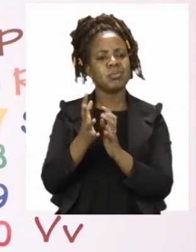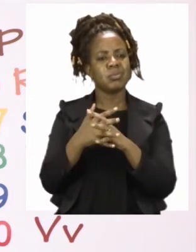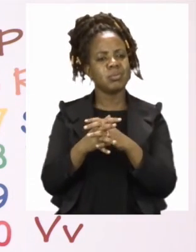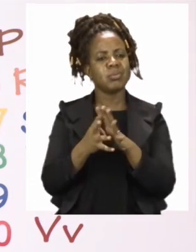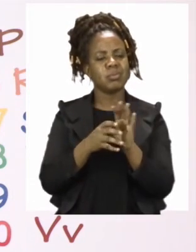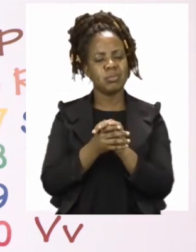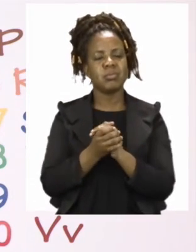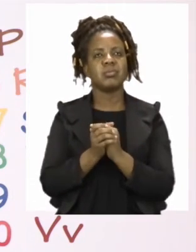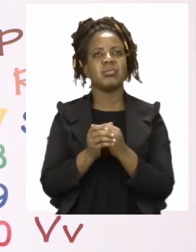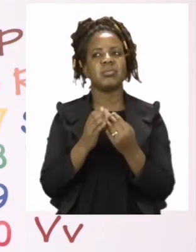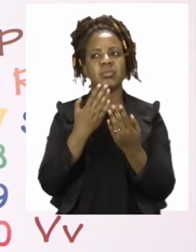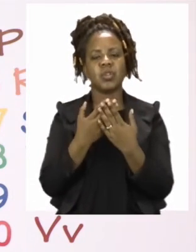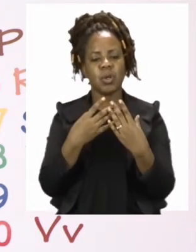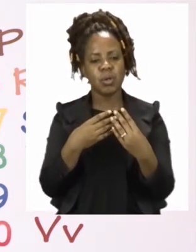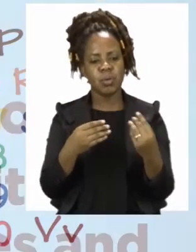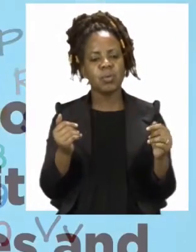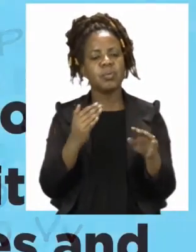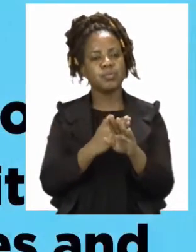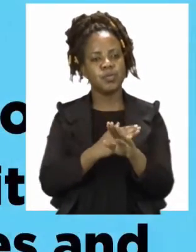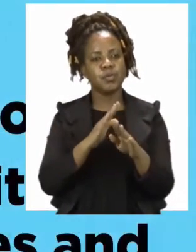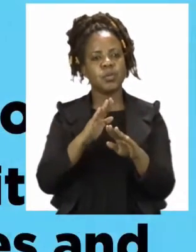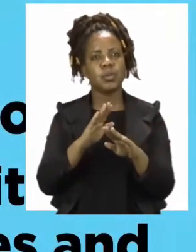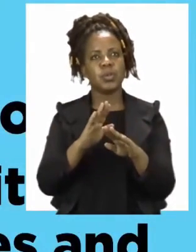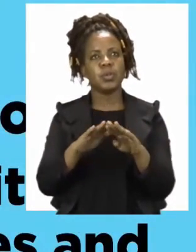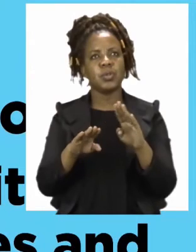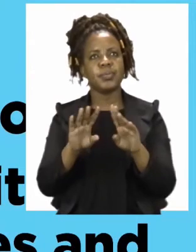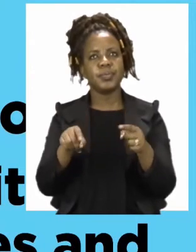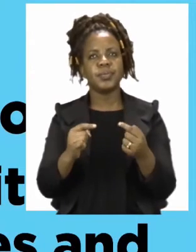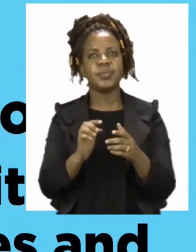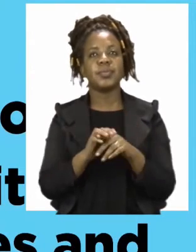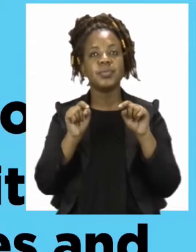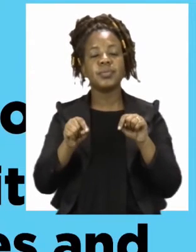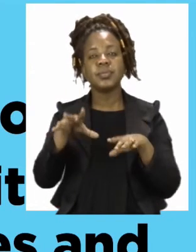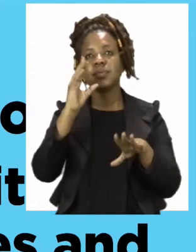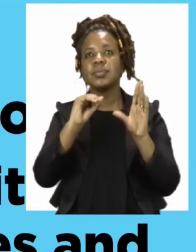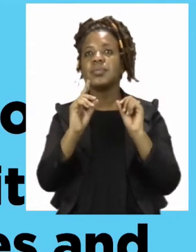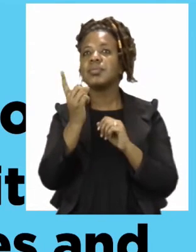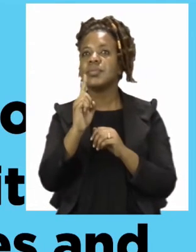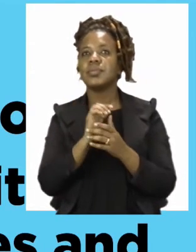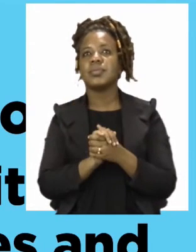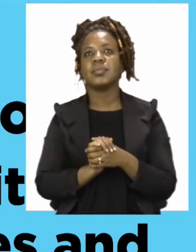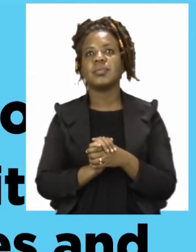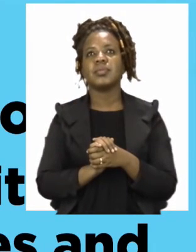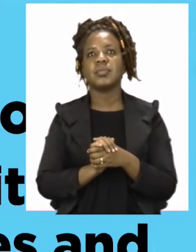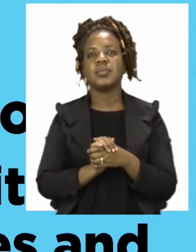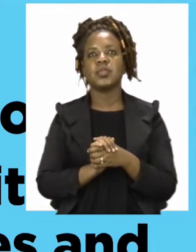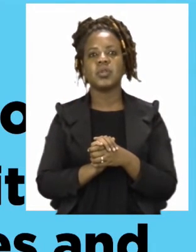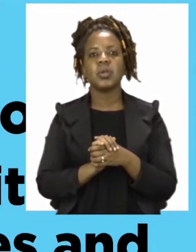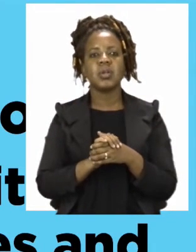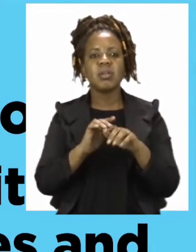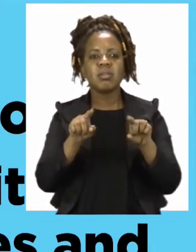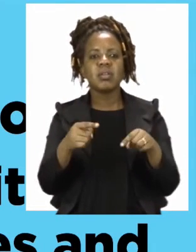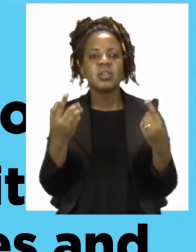hands are dry before you touch anything else. For today's lesson, we will be talking about prepositions,